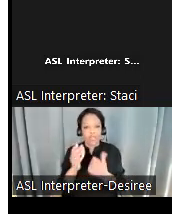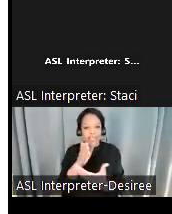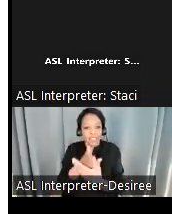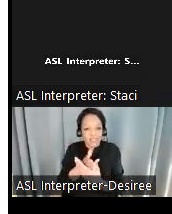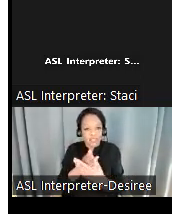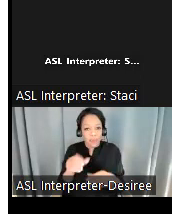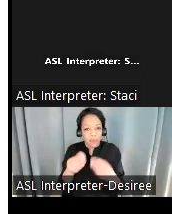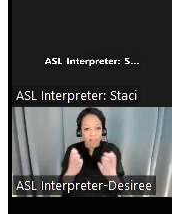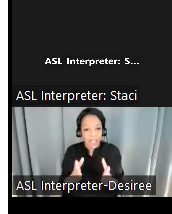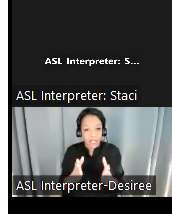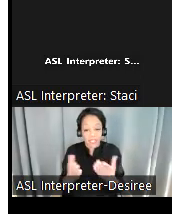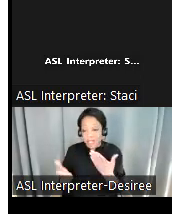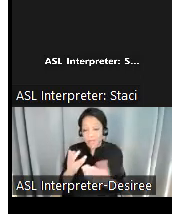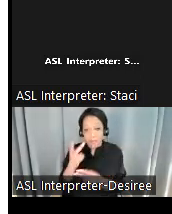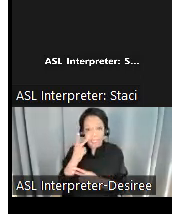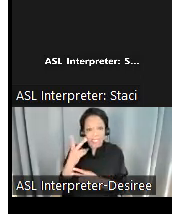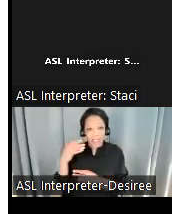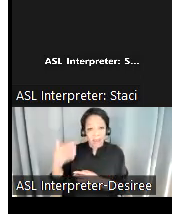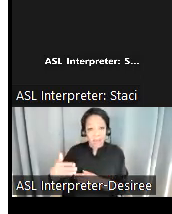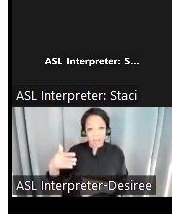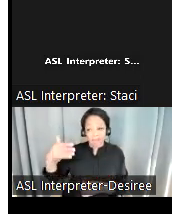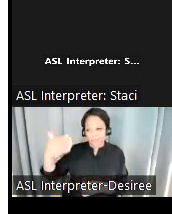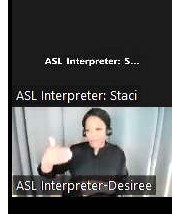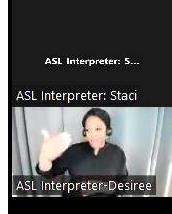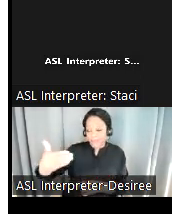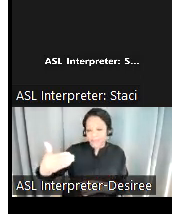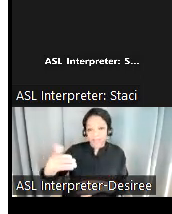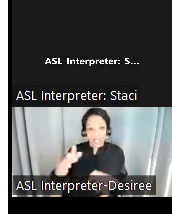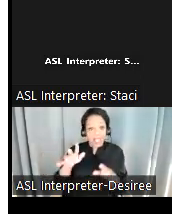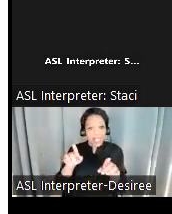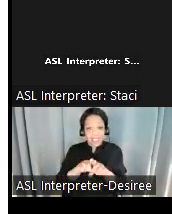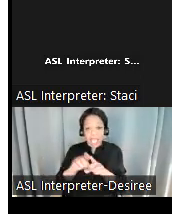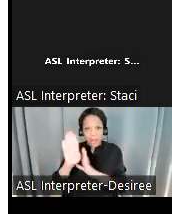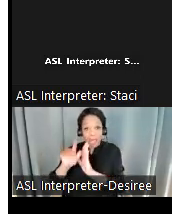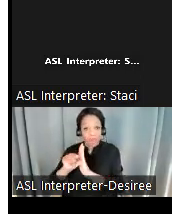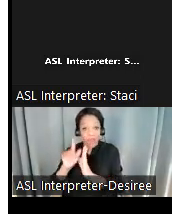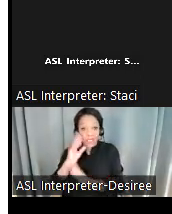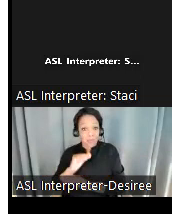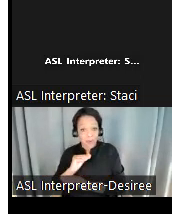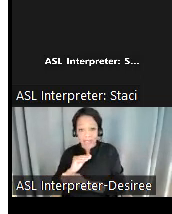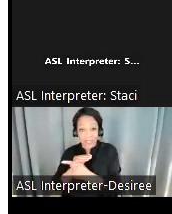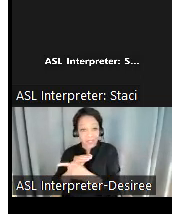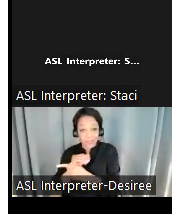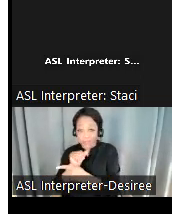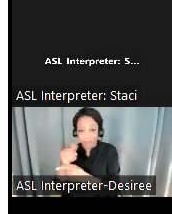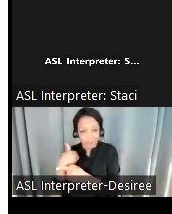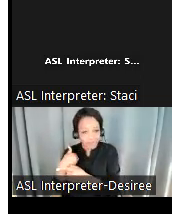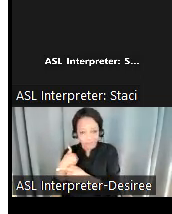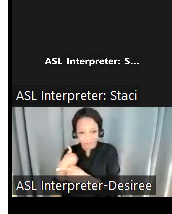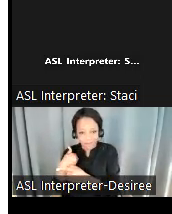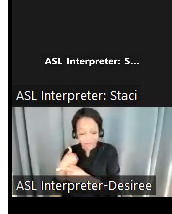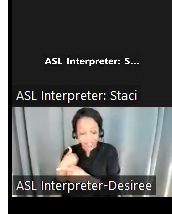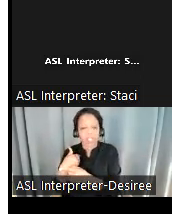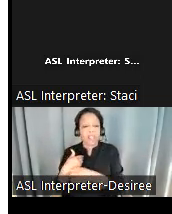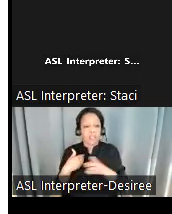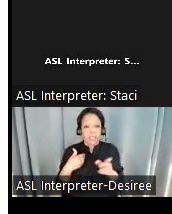right? And so we know that they don't have the same background experience. Our primary care physicians, right? We think of them as